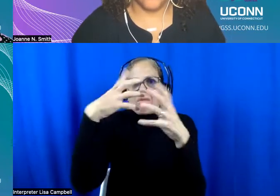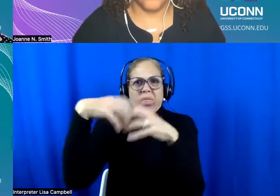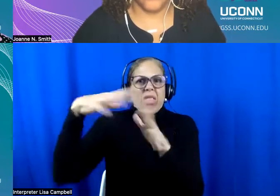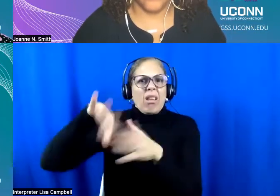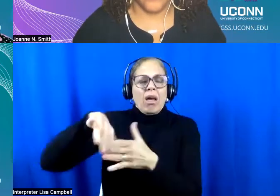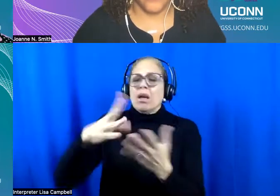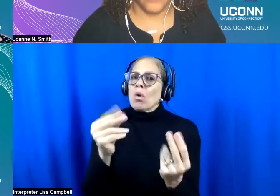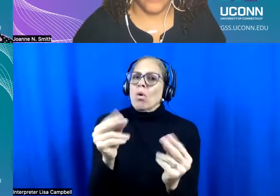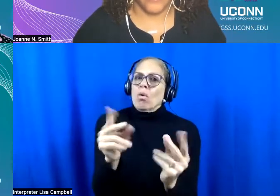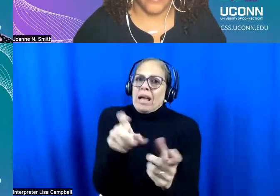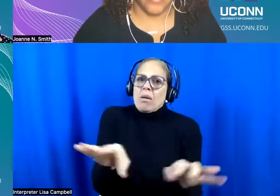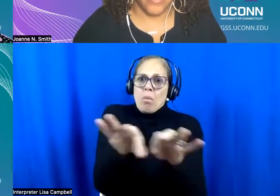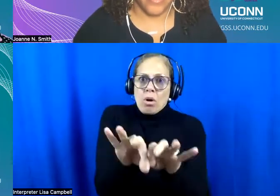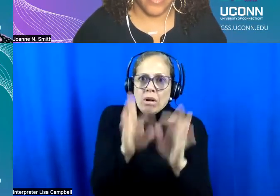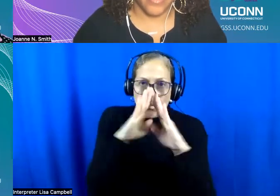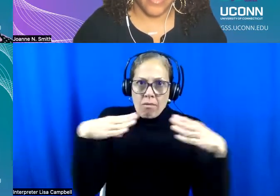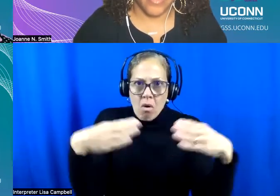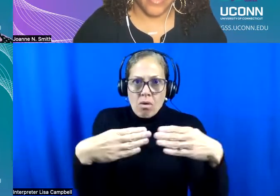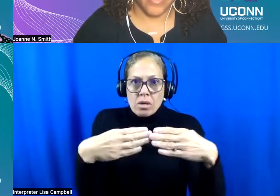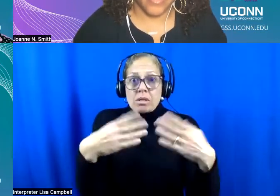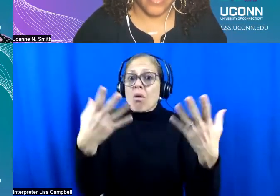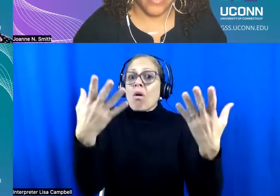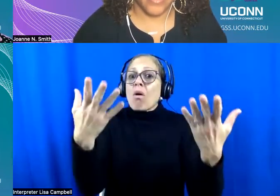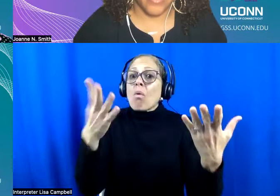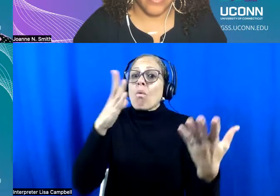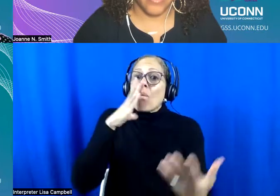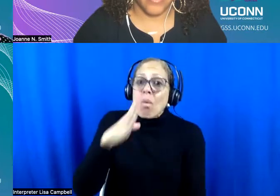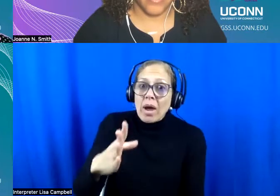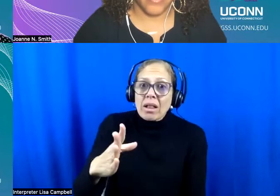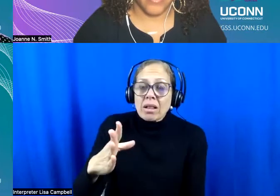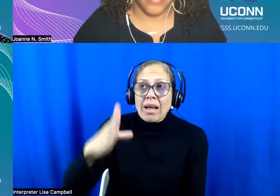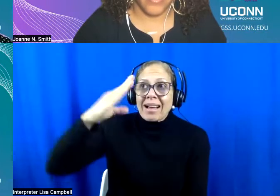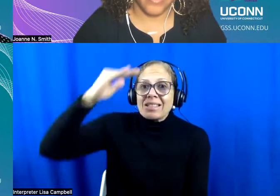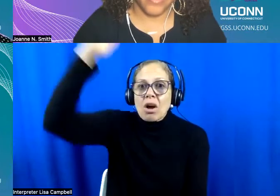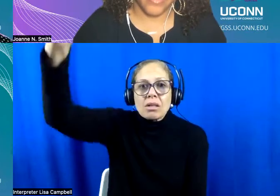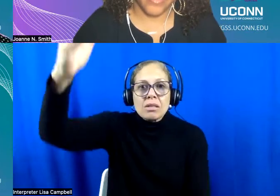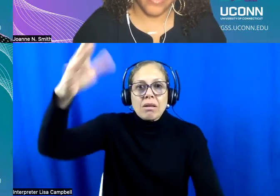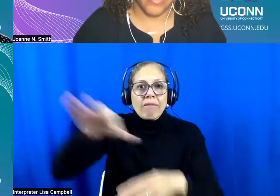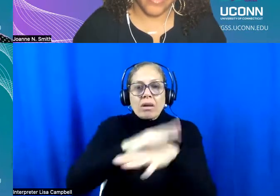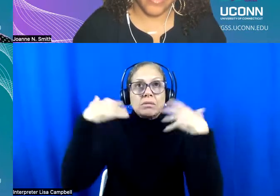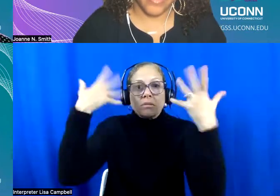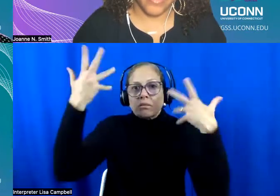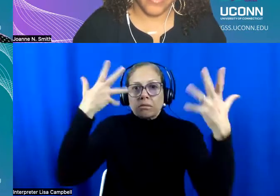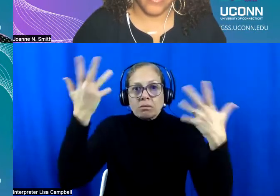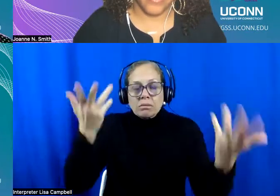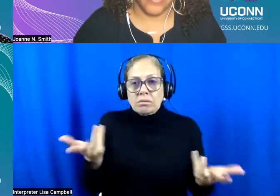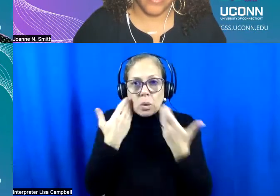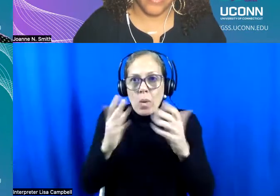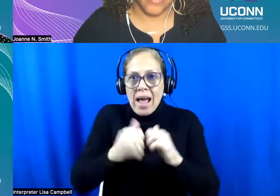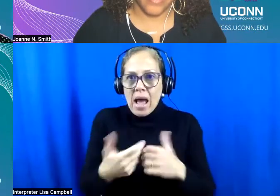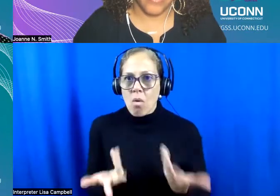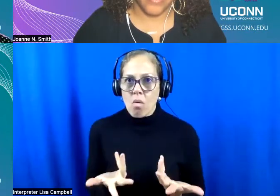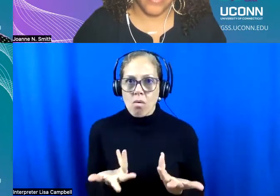as Joanne talked about, you're going to have adults who are not able to function, who are then engaging with others,